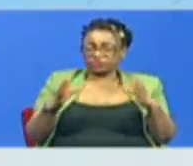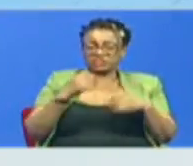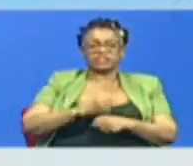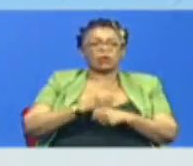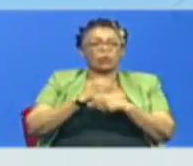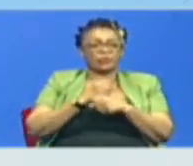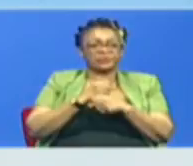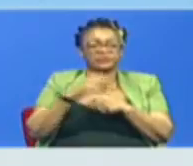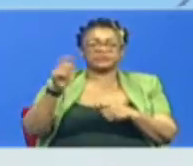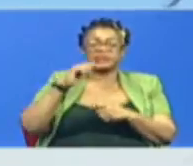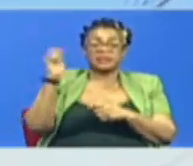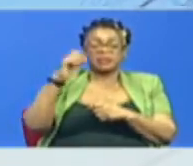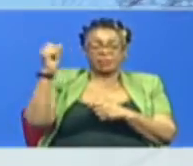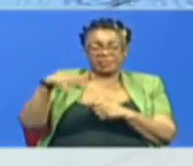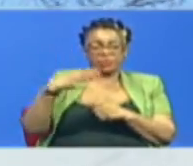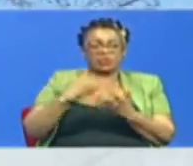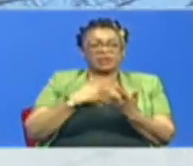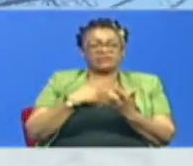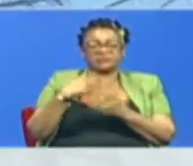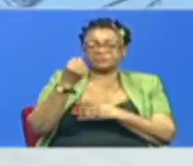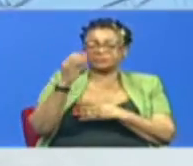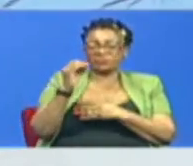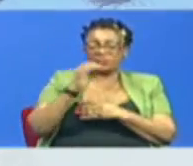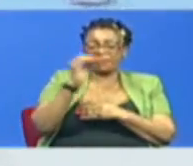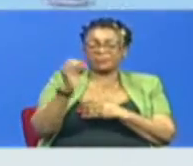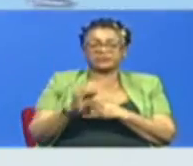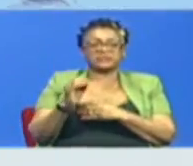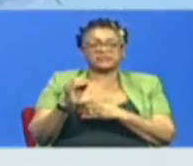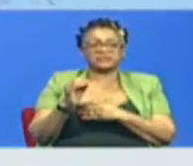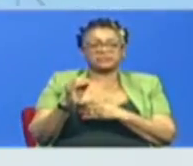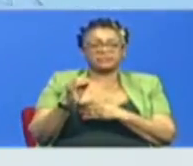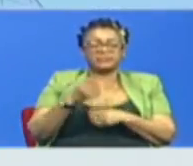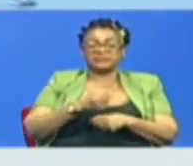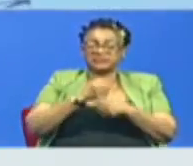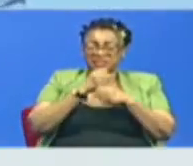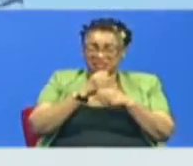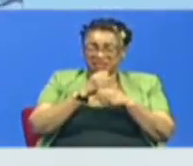Kenya Power, commanding a 50% stake